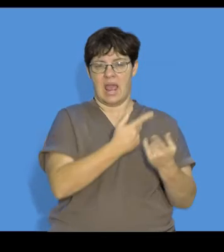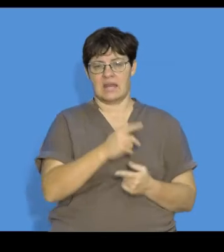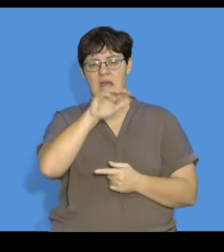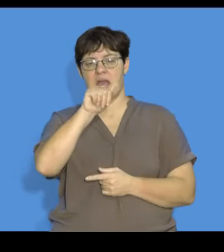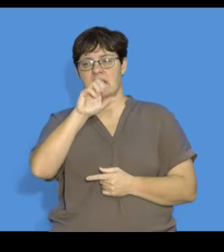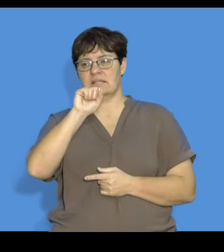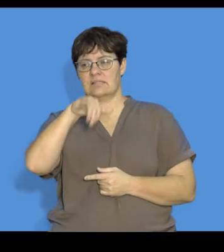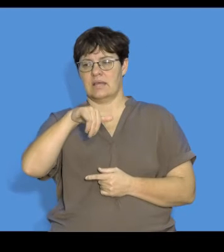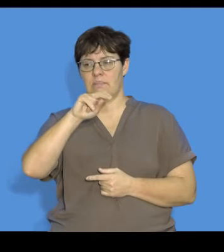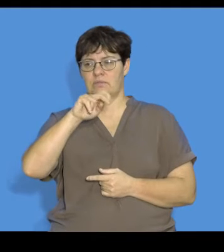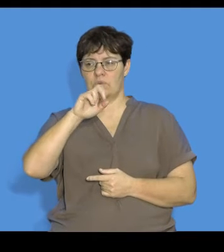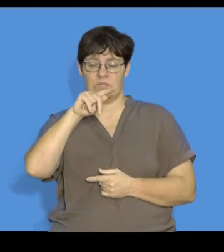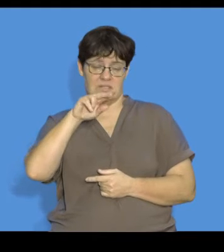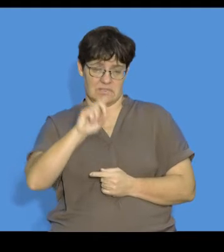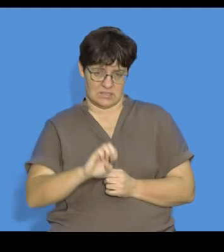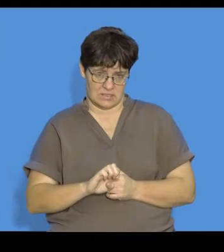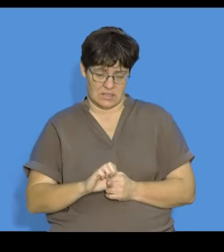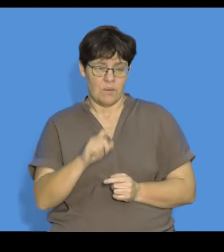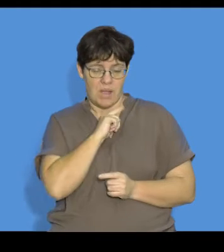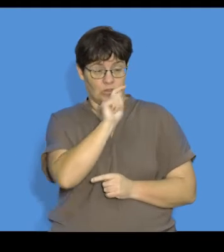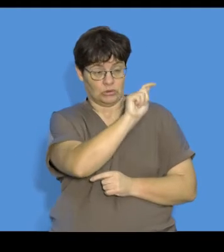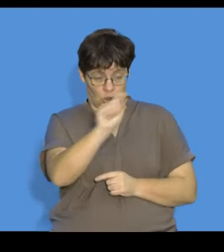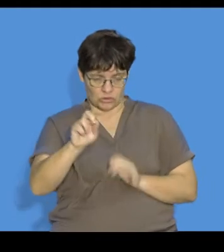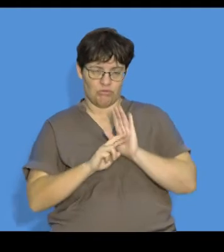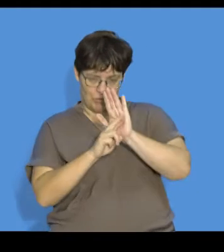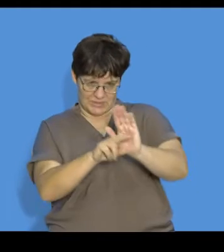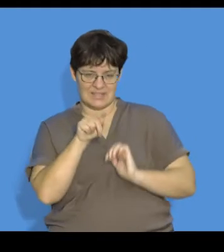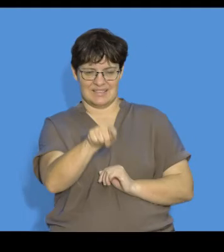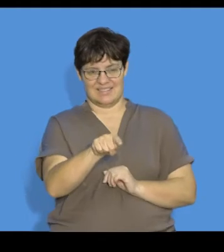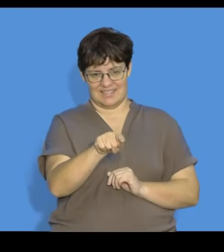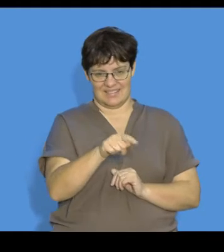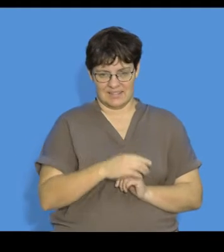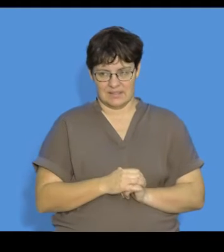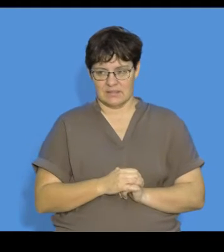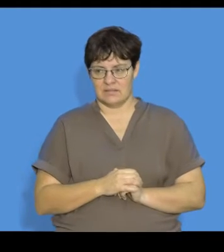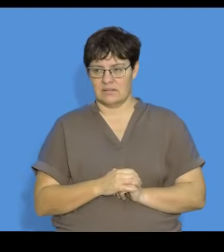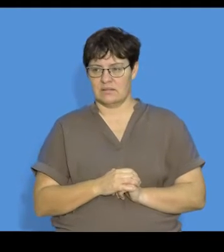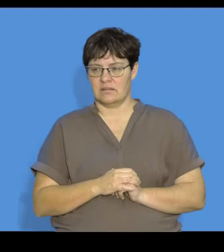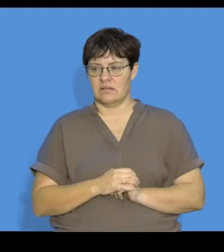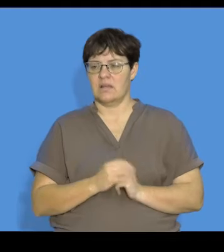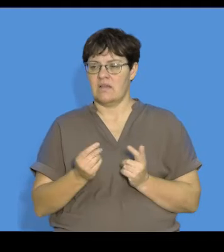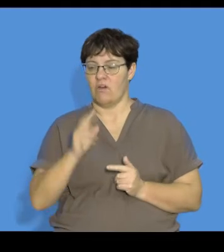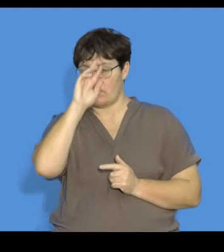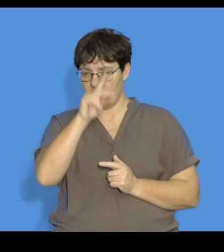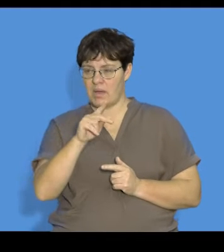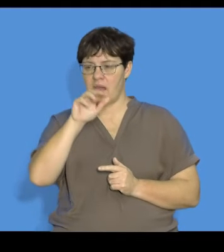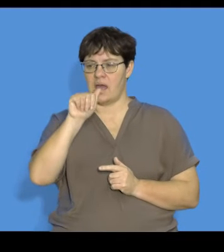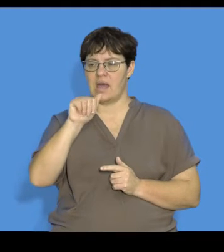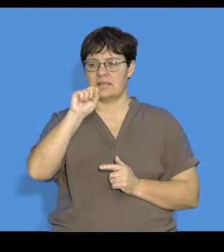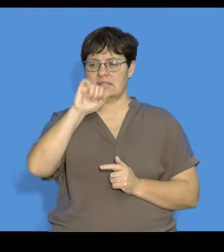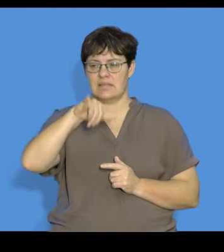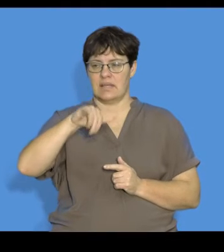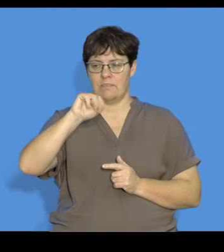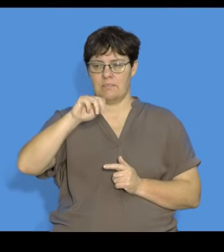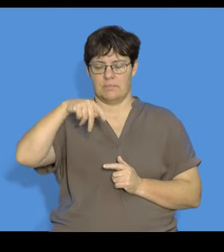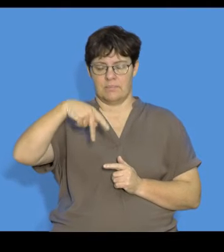dotted line to represent that this is the asymptote. And if you may just remember, the asymptote will be where the